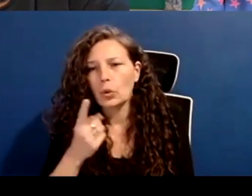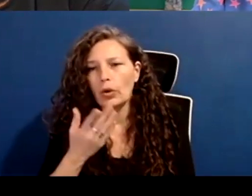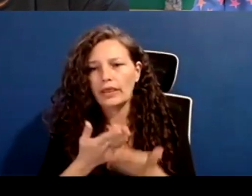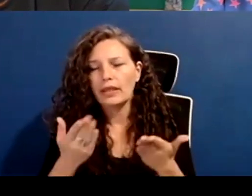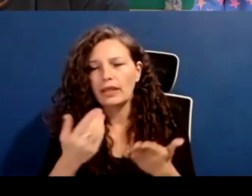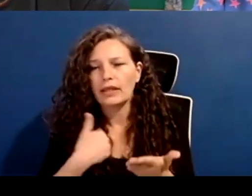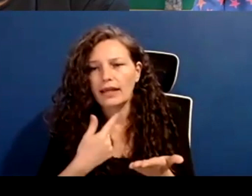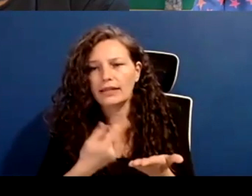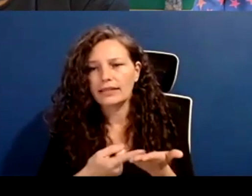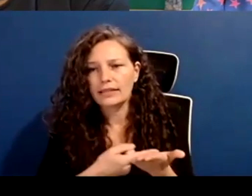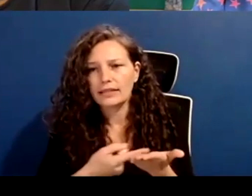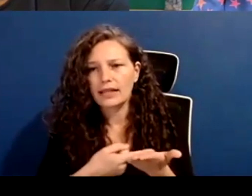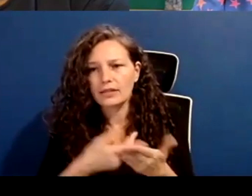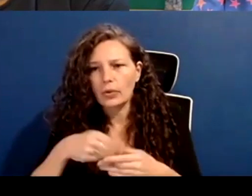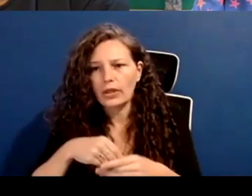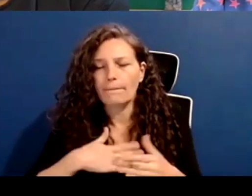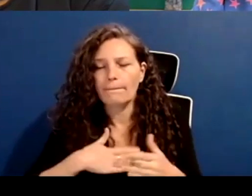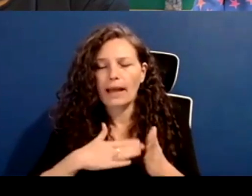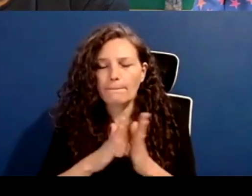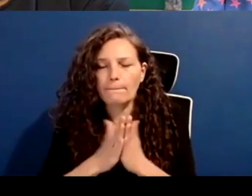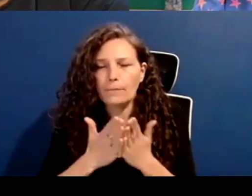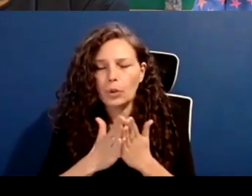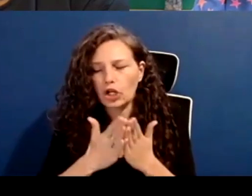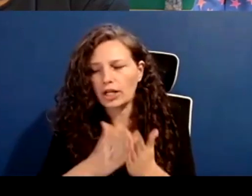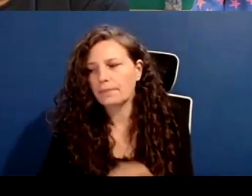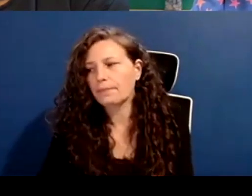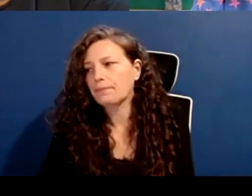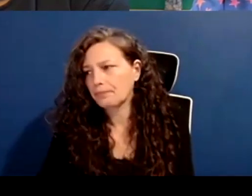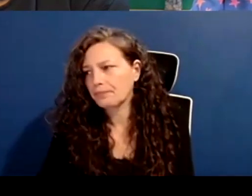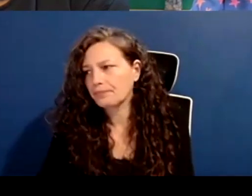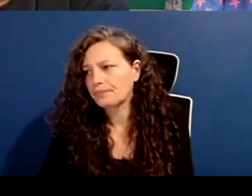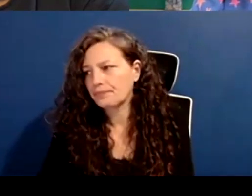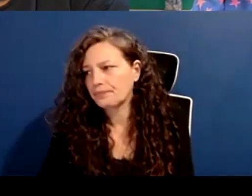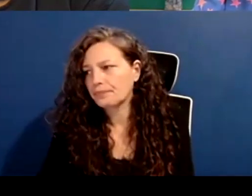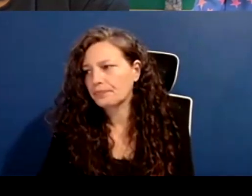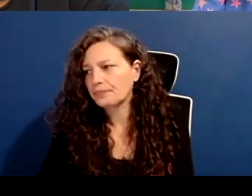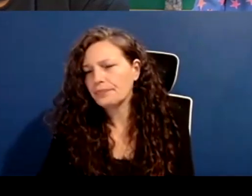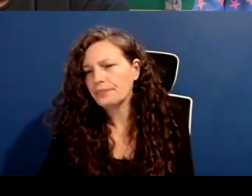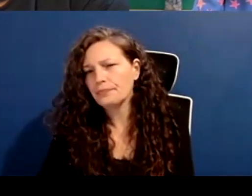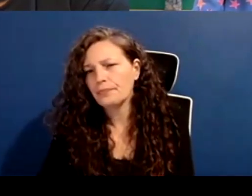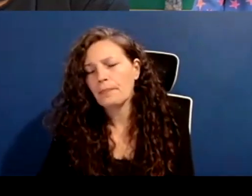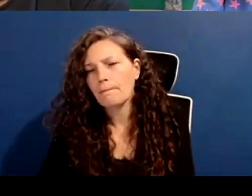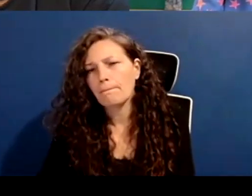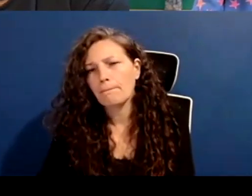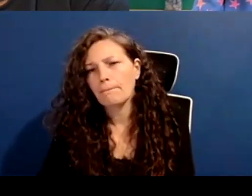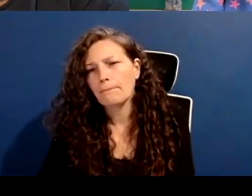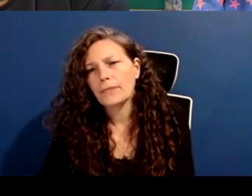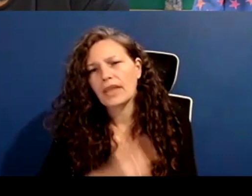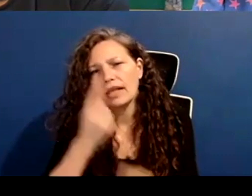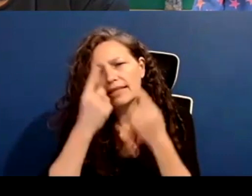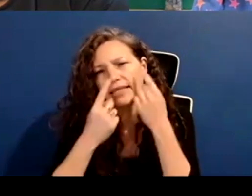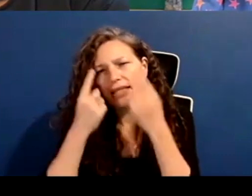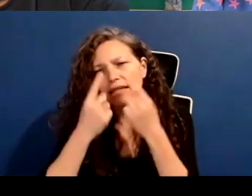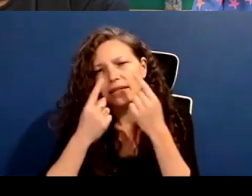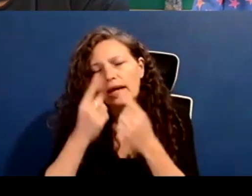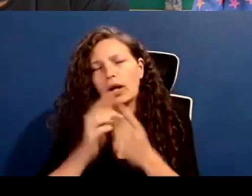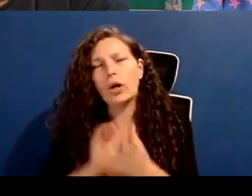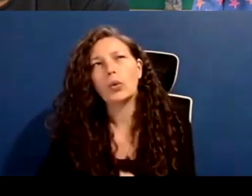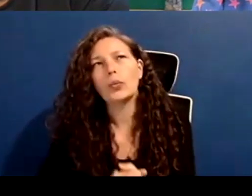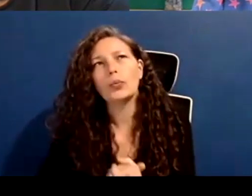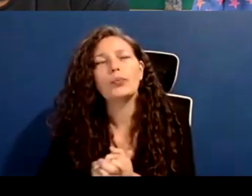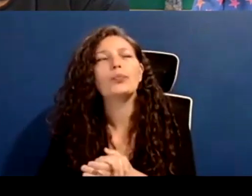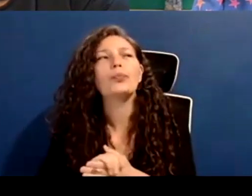in my book is to think about the ways in which a lot of